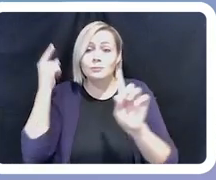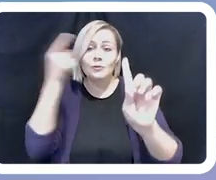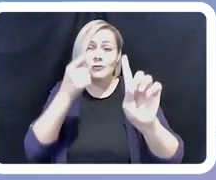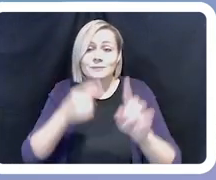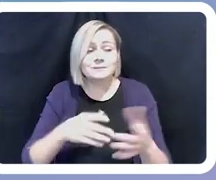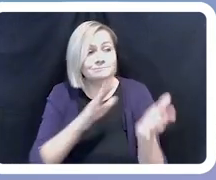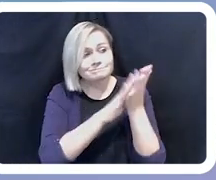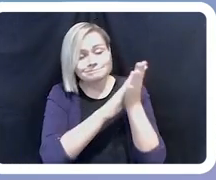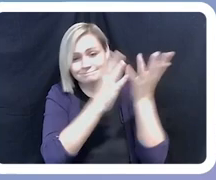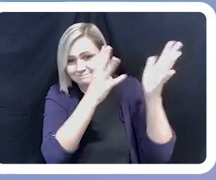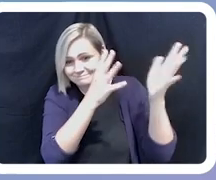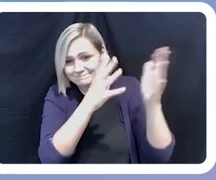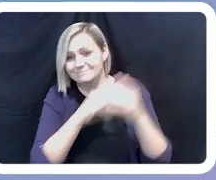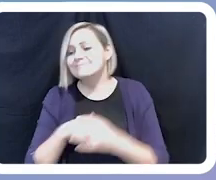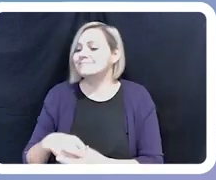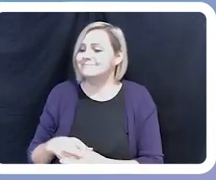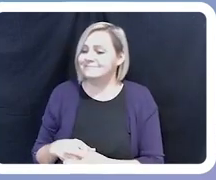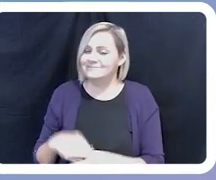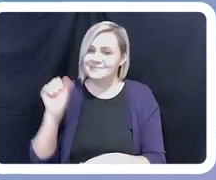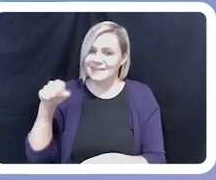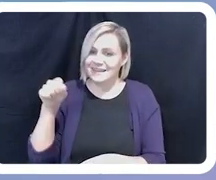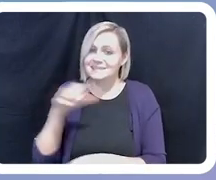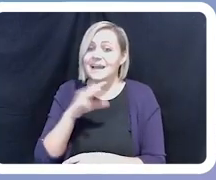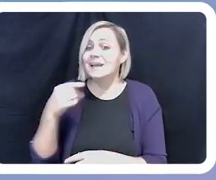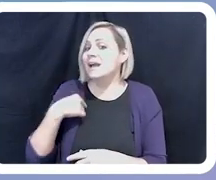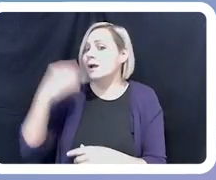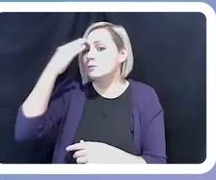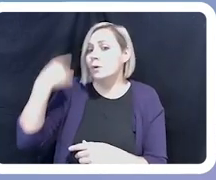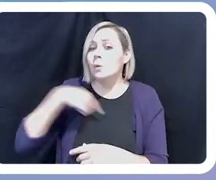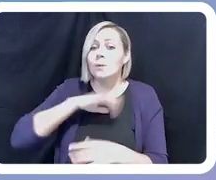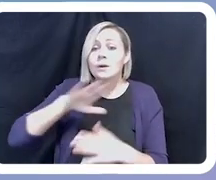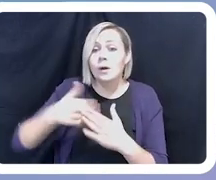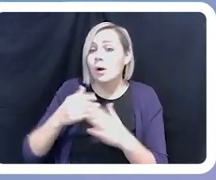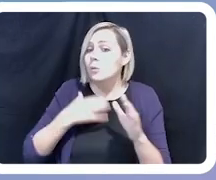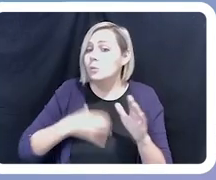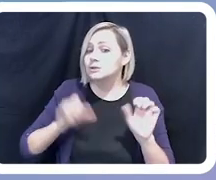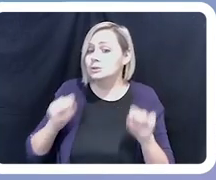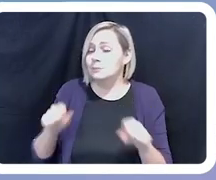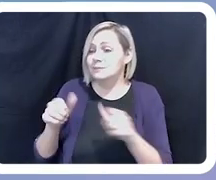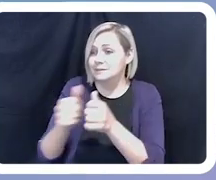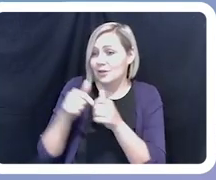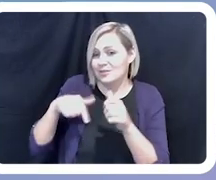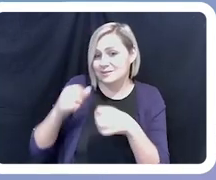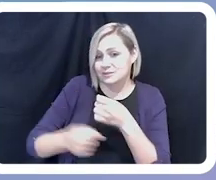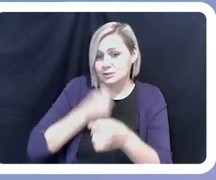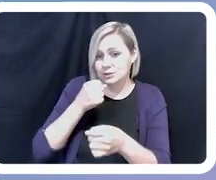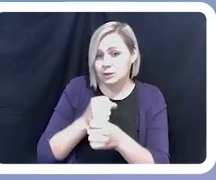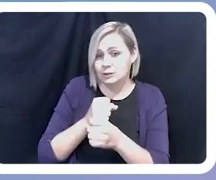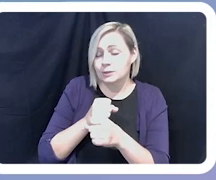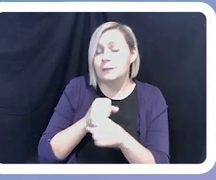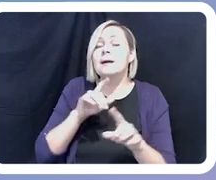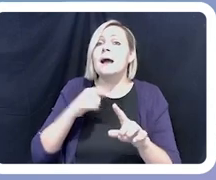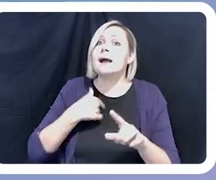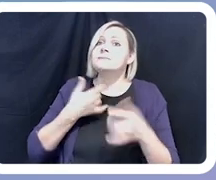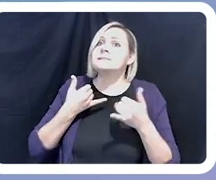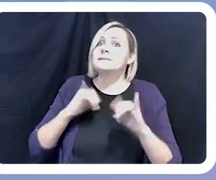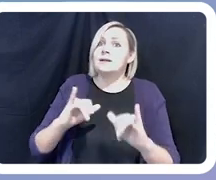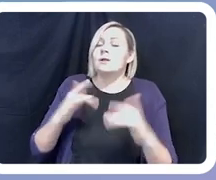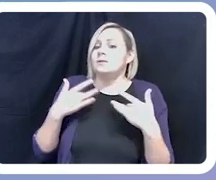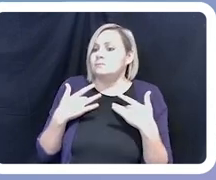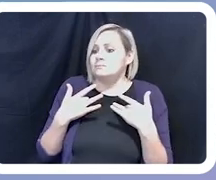applause. Yes, we'll applaud them, Kaylee. And while I know that we all wish that we could be together this year in person at the conference, I am